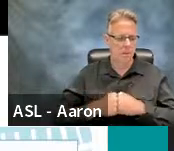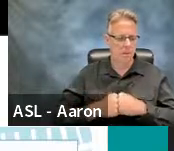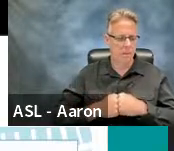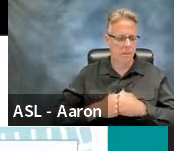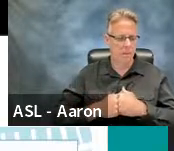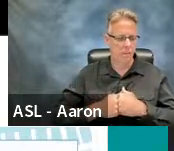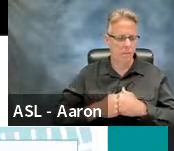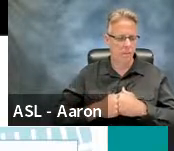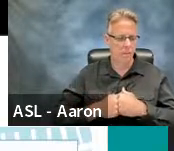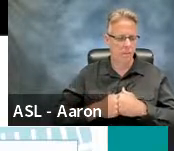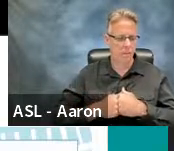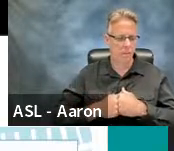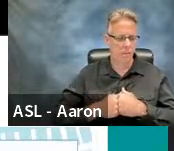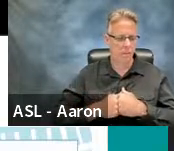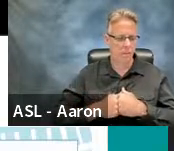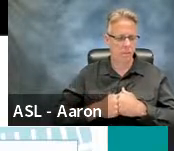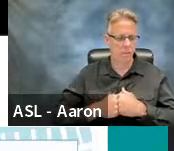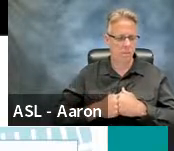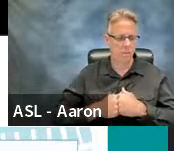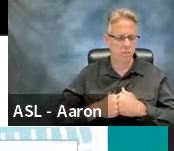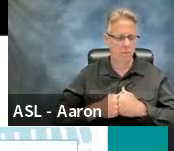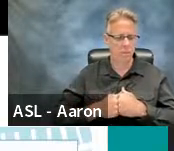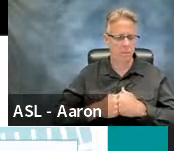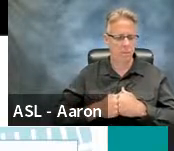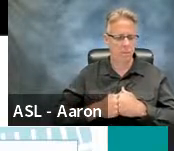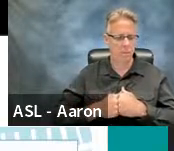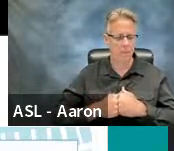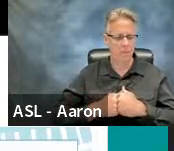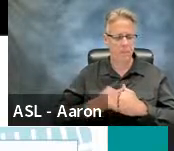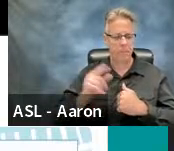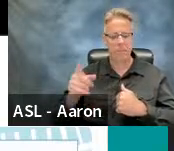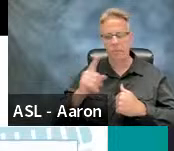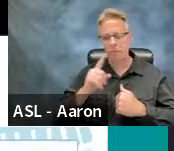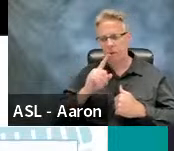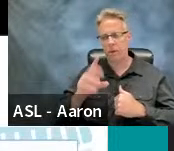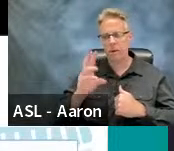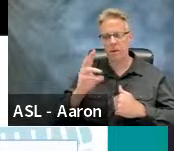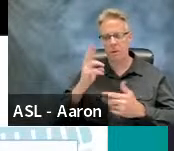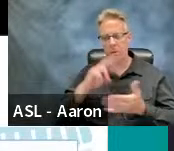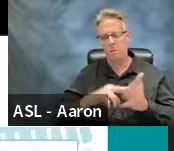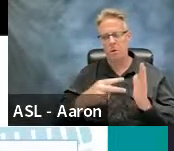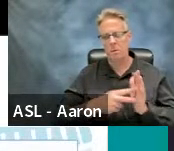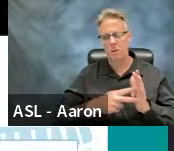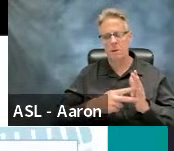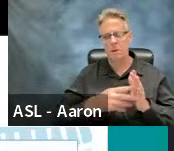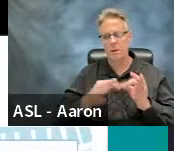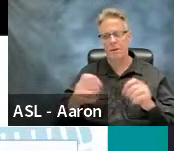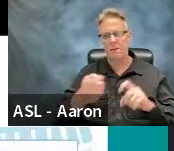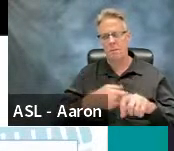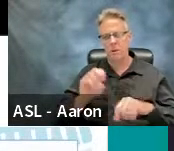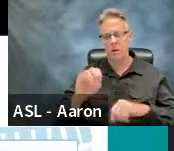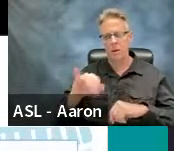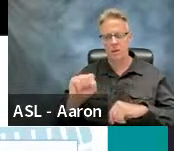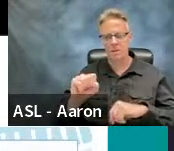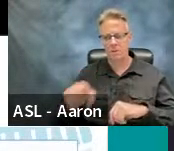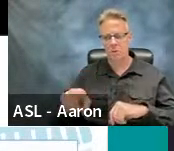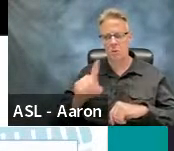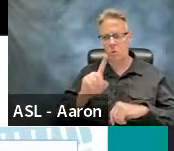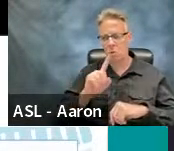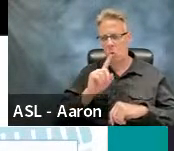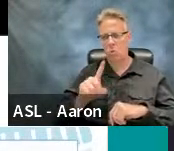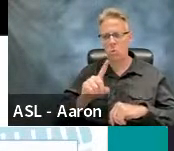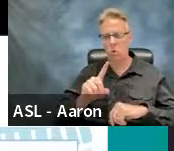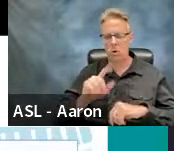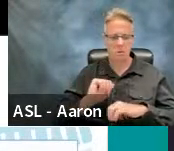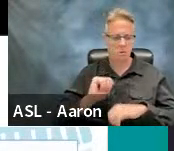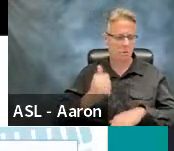I will just add that we have the 6 purpose need statement from our EIS. So this really builds on the past